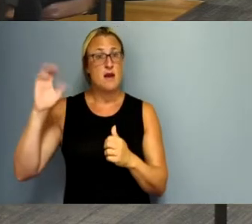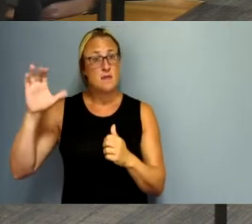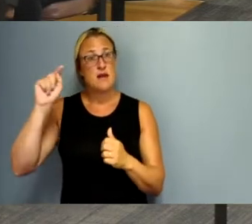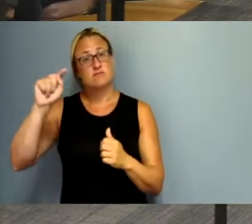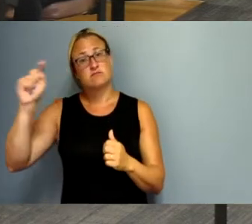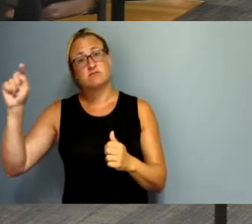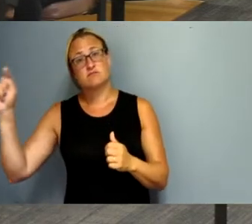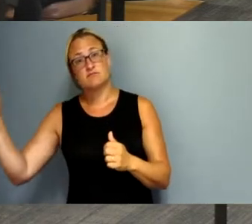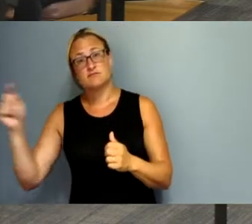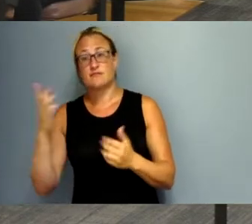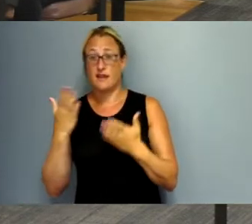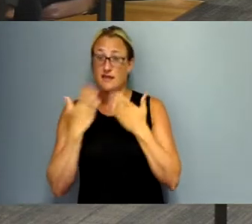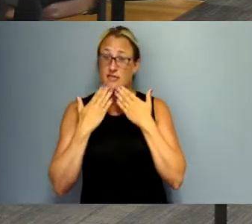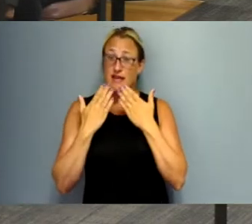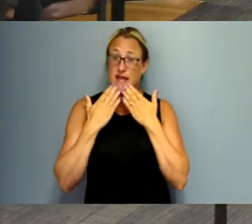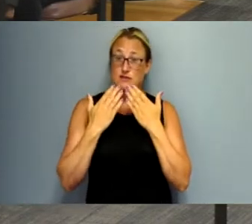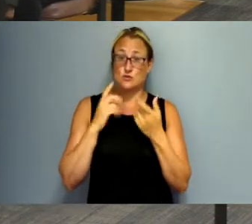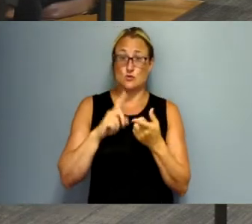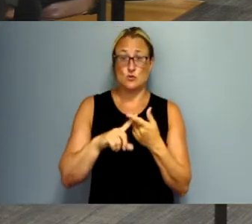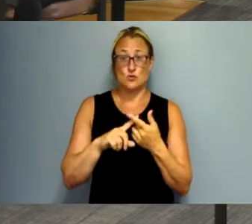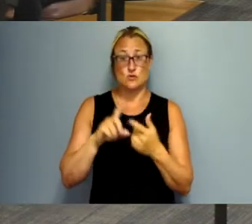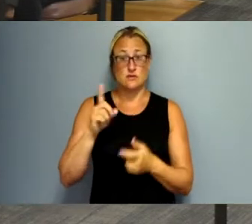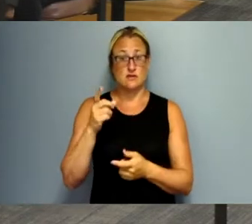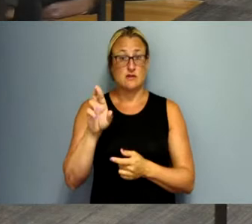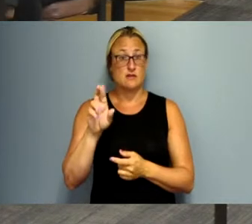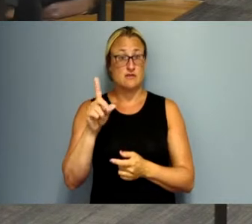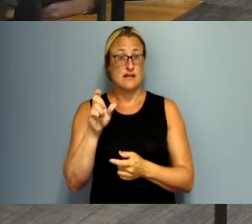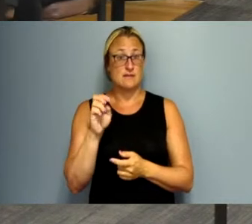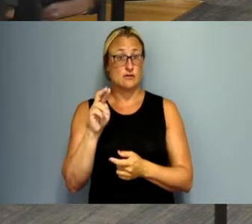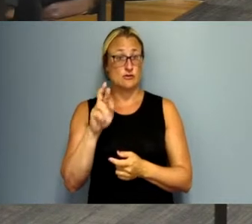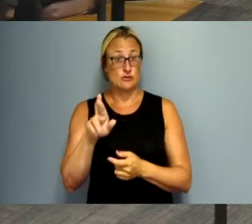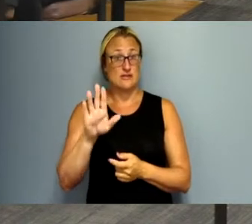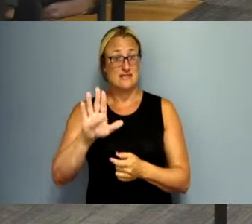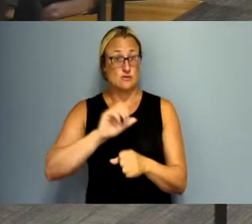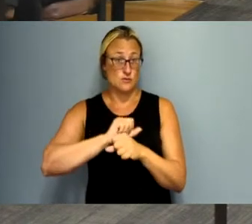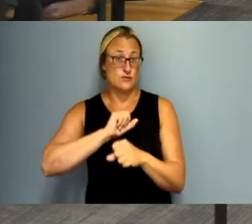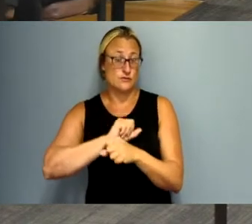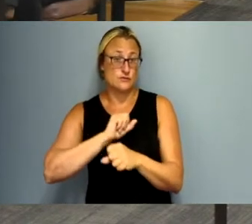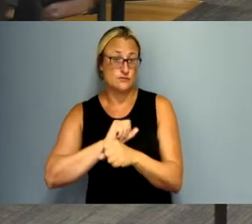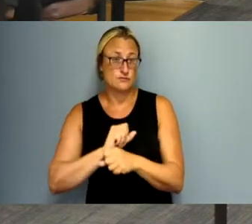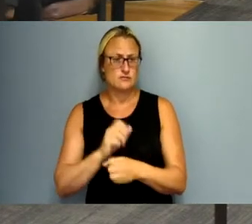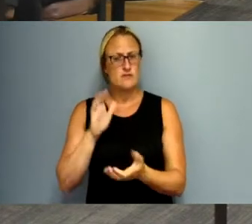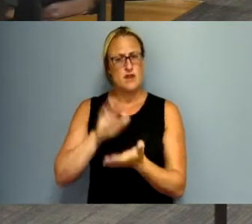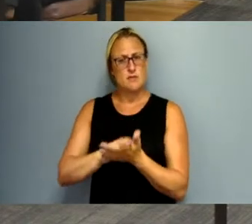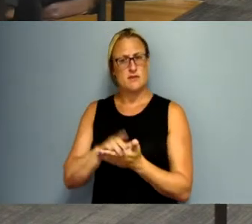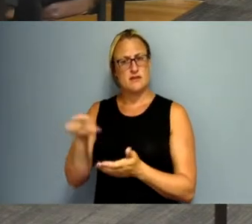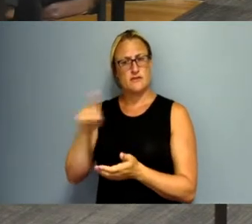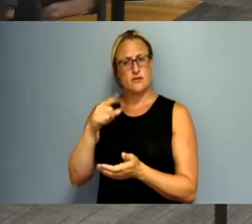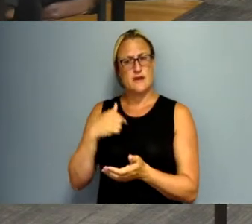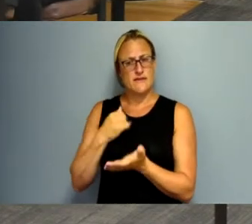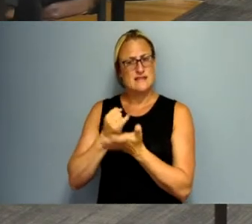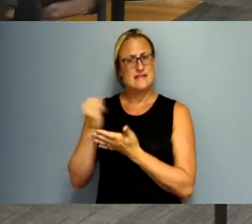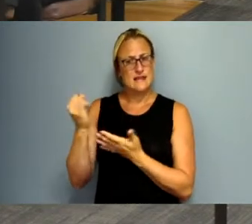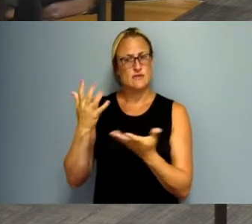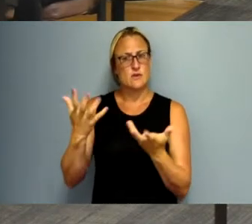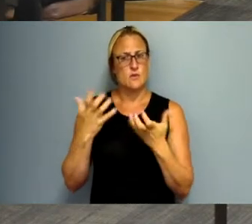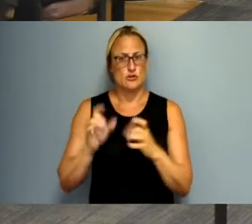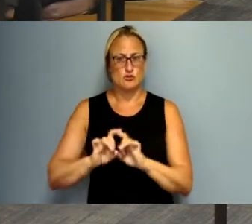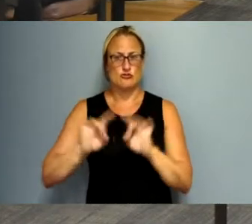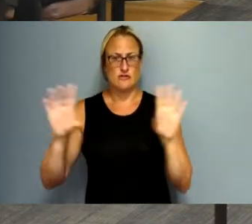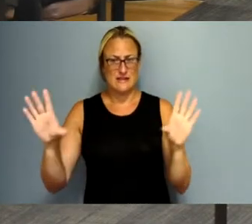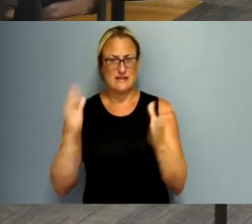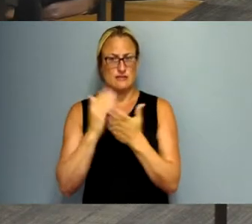counties, thanks to the work of Dr. Dampier. And we believe that you have integrity. We want you to release the things, even